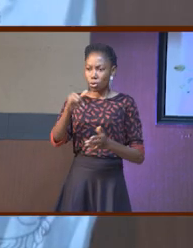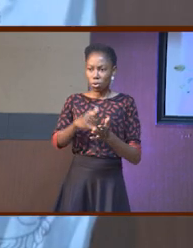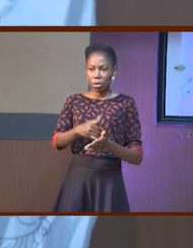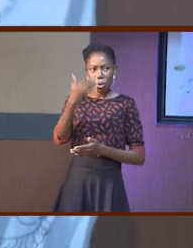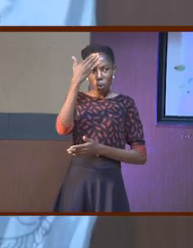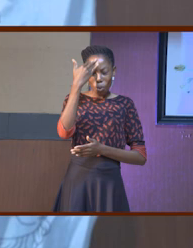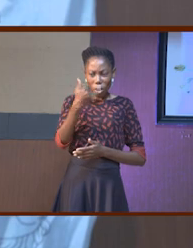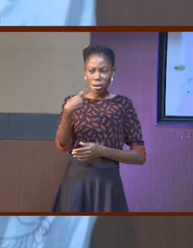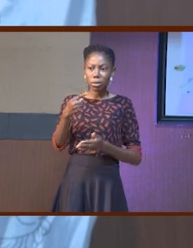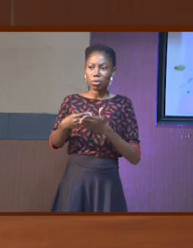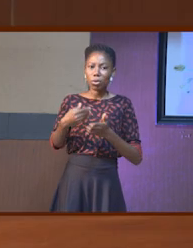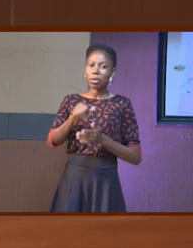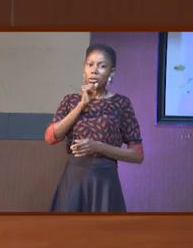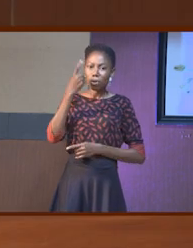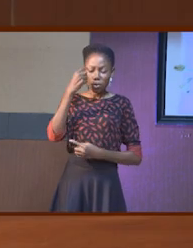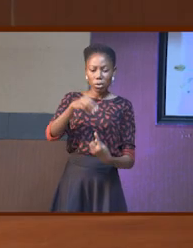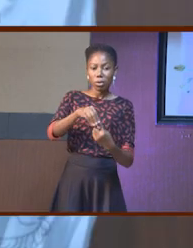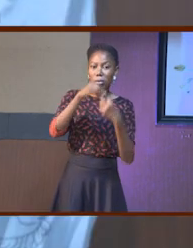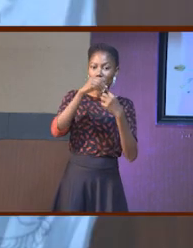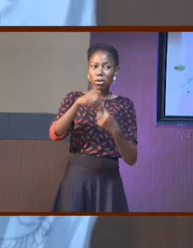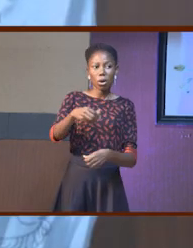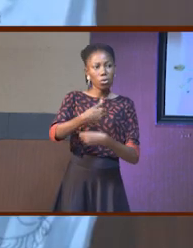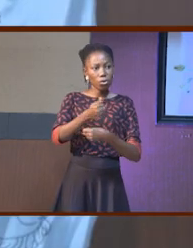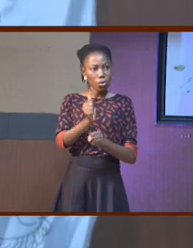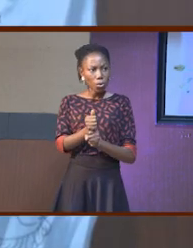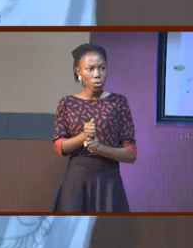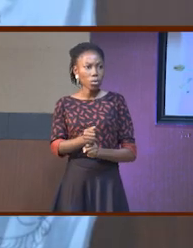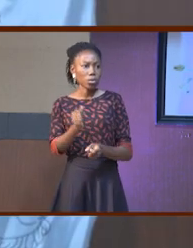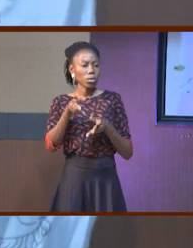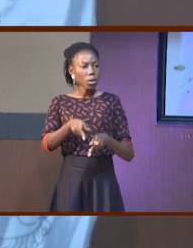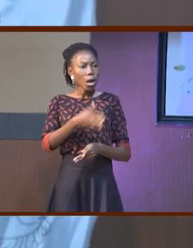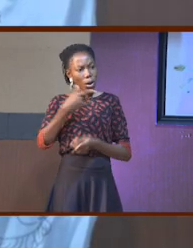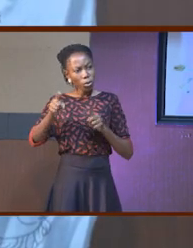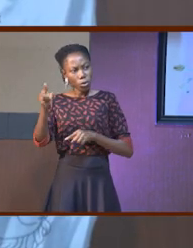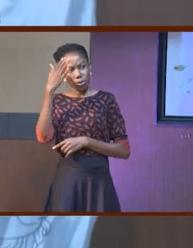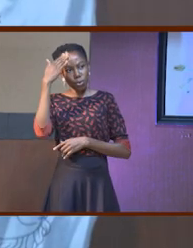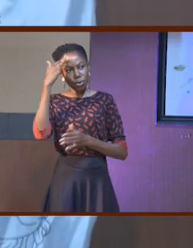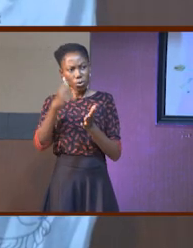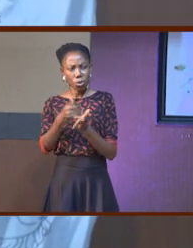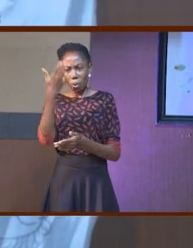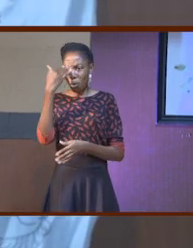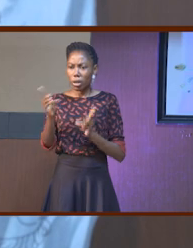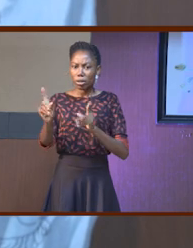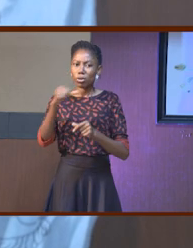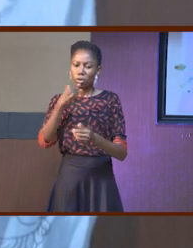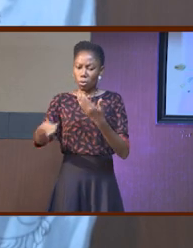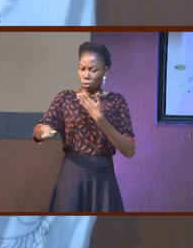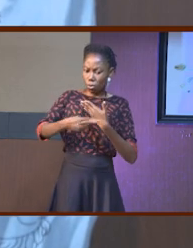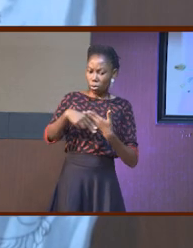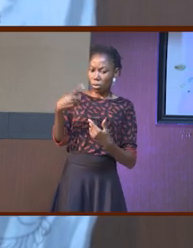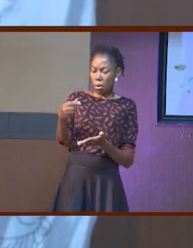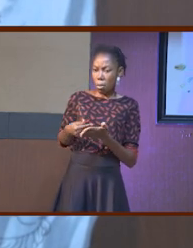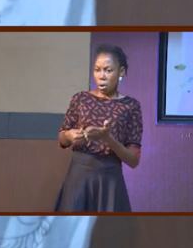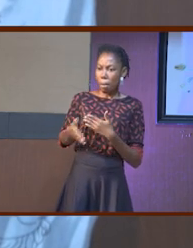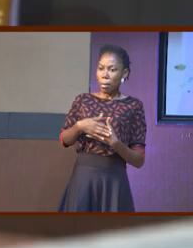was meant for a particular purpose. Yes. And immediately you realize you could not achieve it. Why didn't you return it to her?